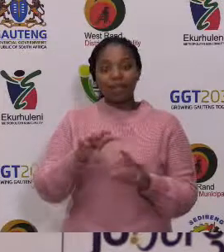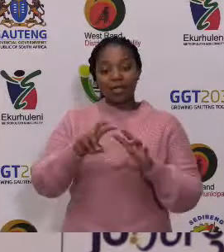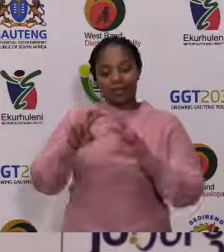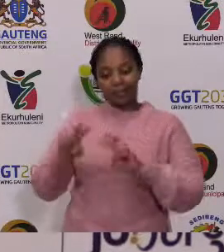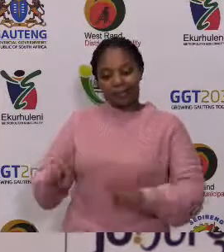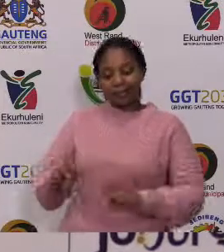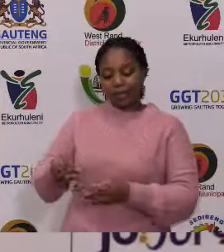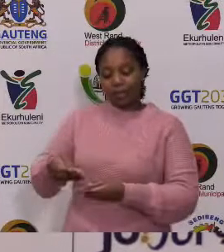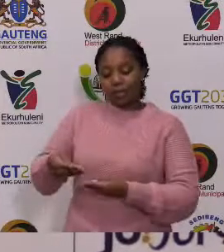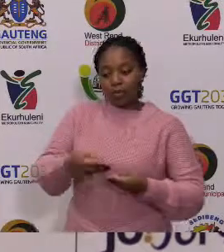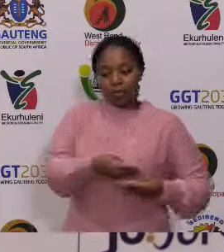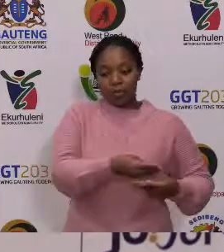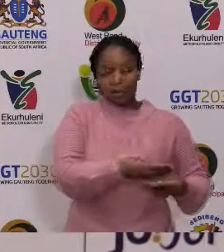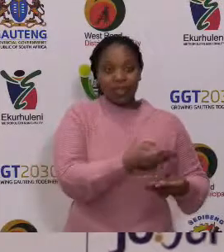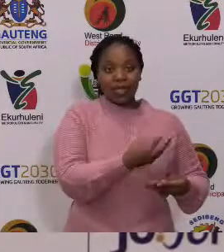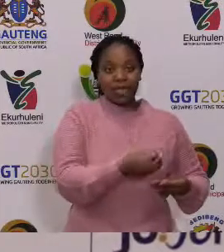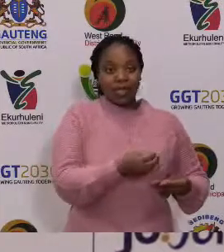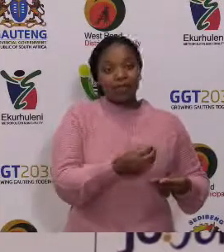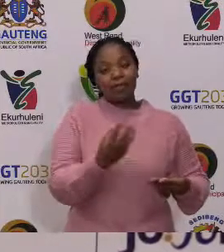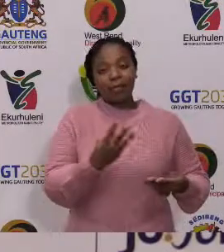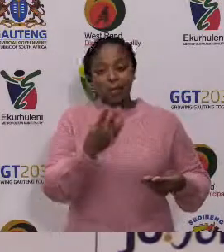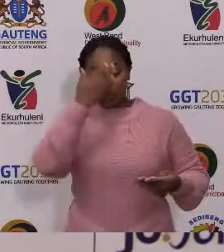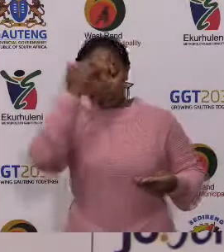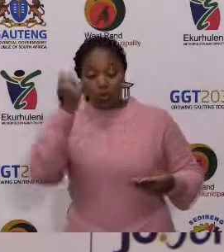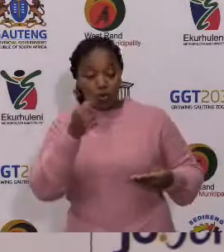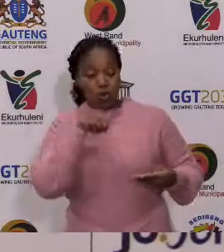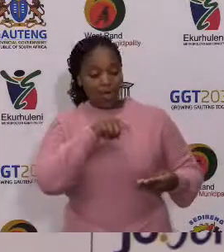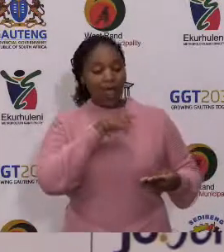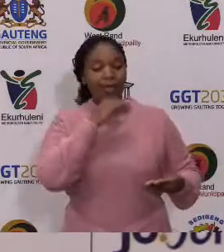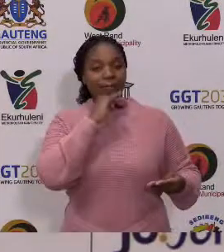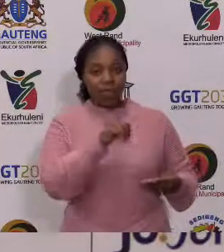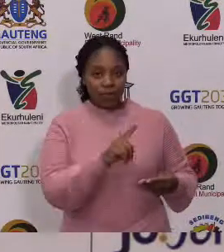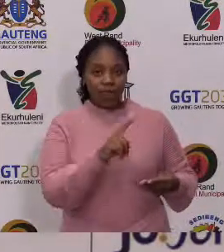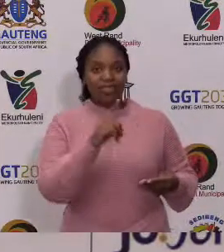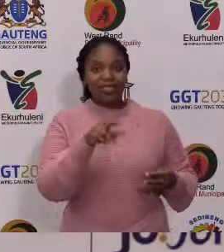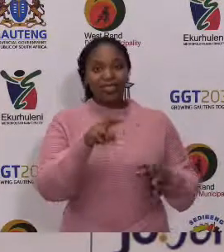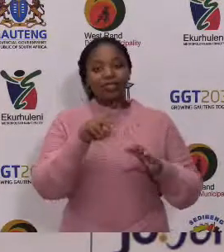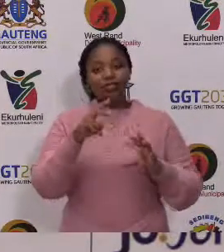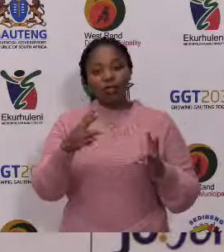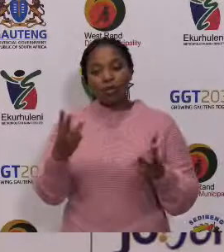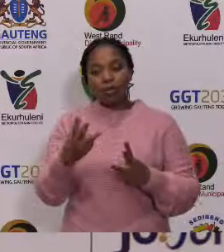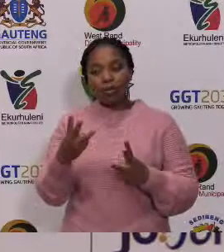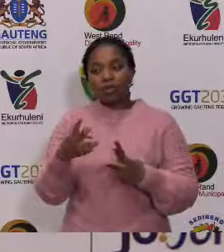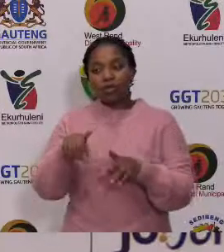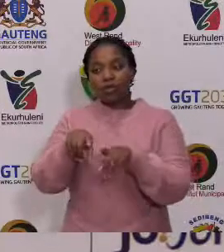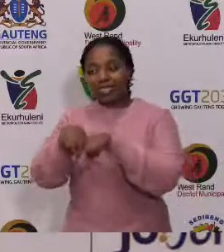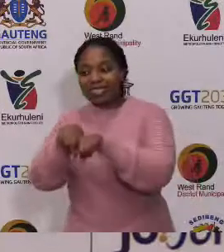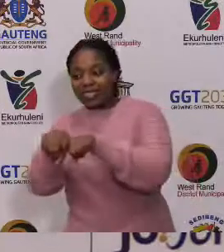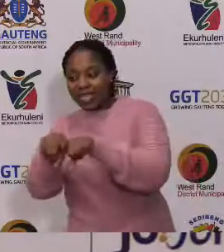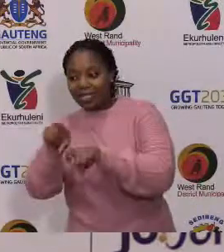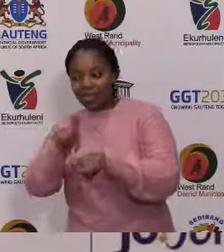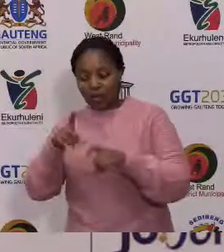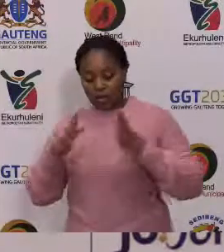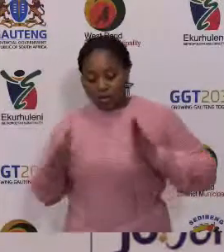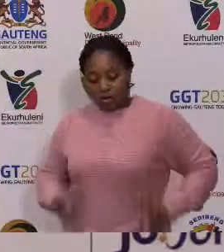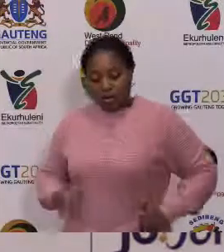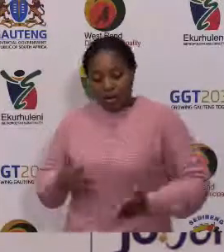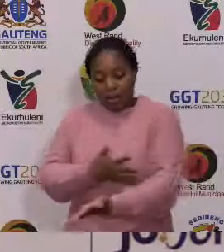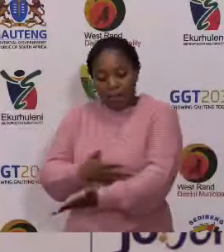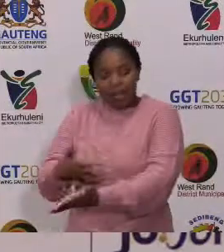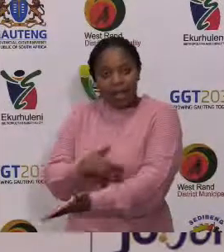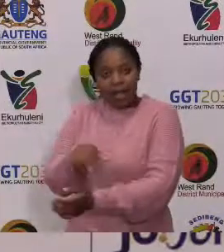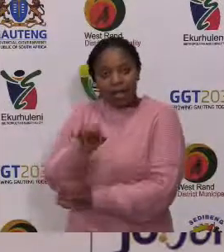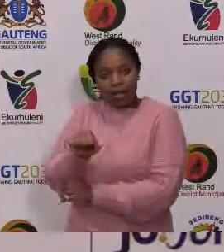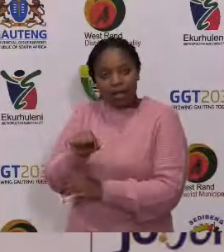not familiar with the sero survey, what it's all about is that we test for antibody in the blood. And that antibody tells us not that someone